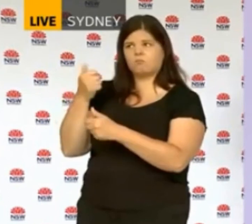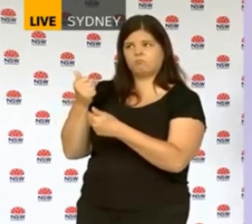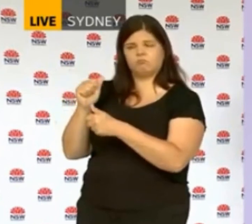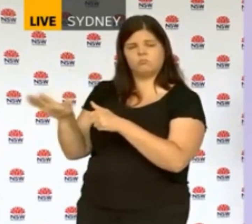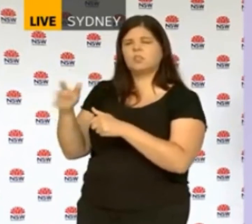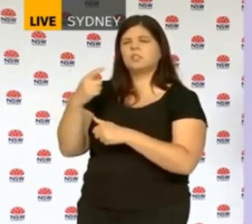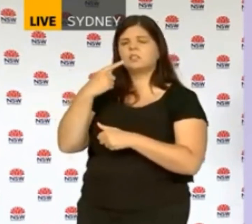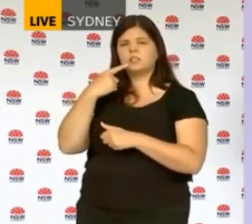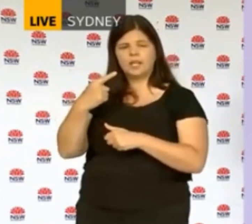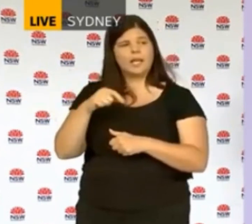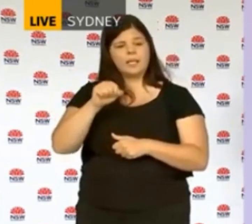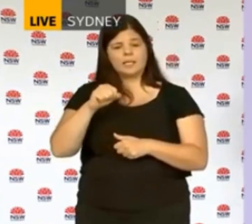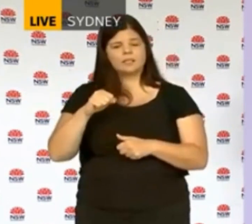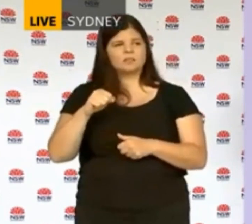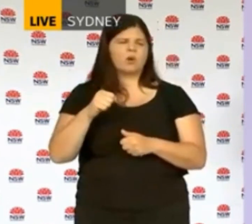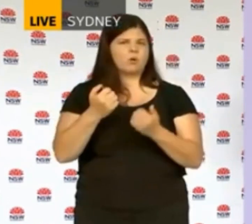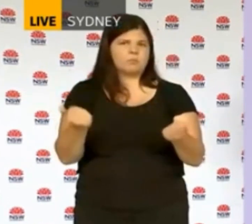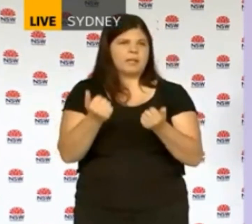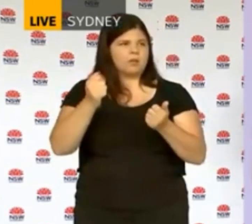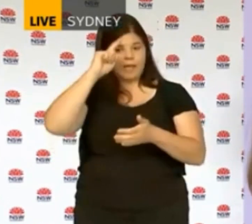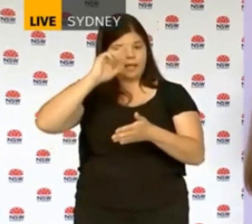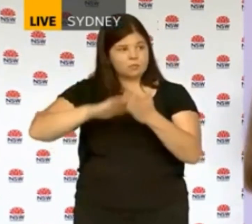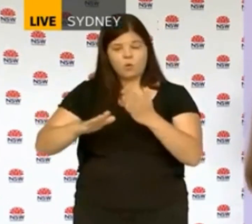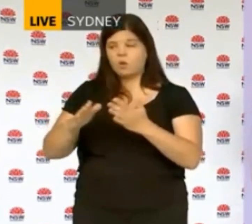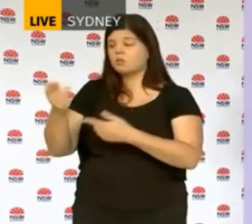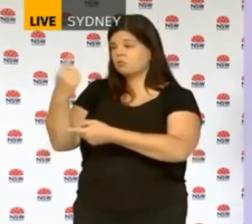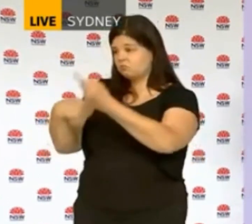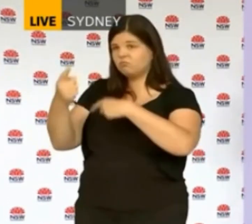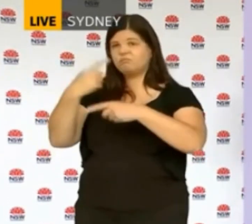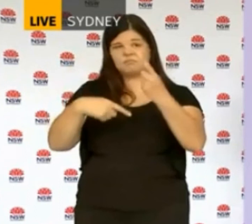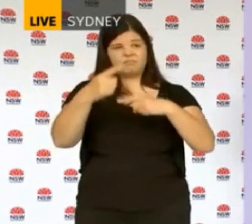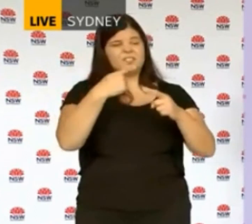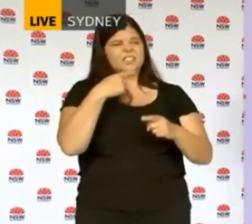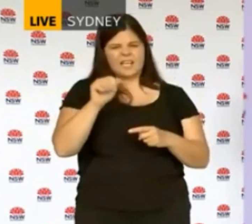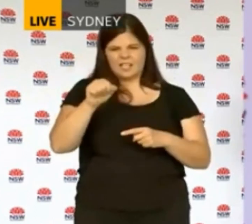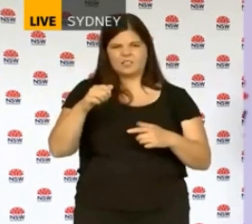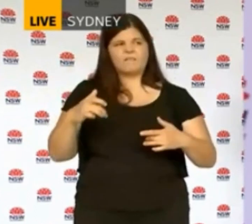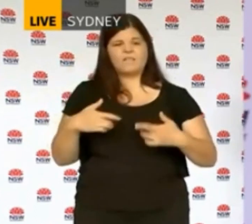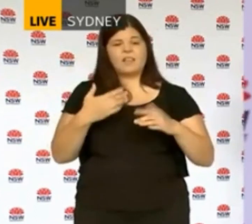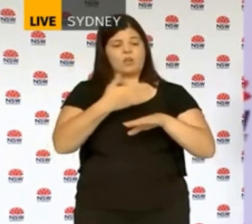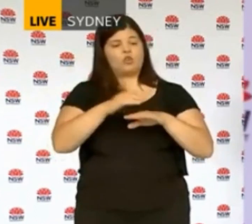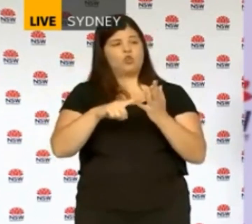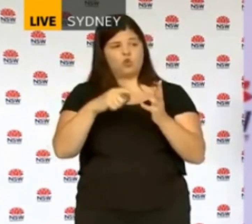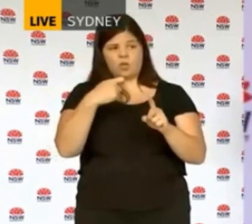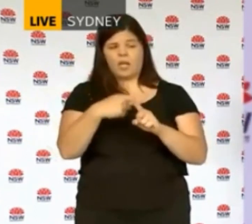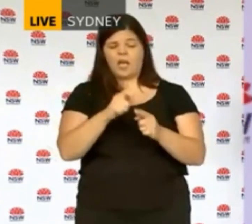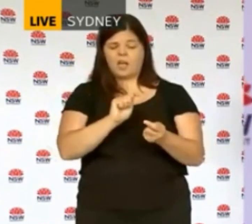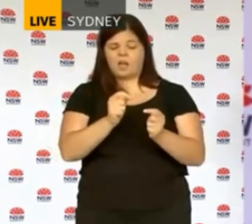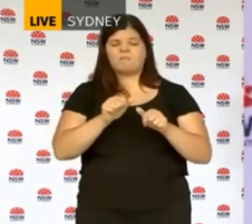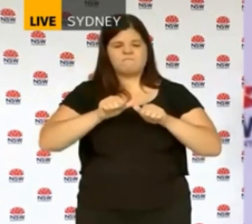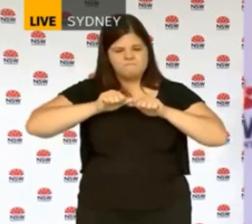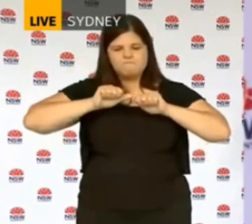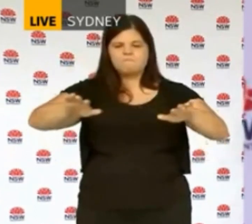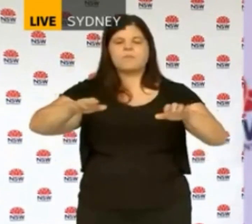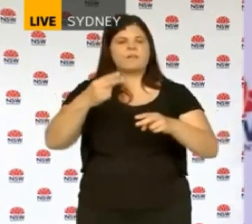believe, there's a number of experts that believe that there is increased transmissibility associated with that particular mutation.